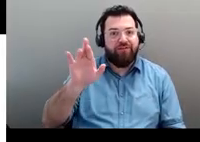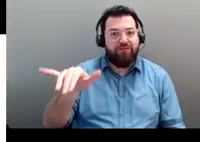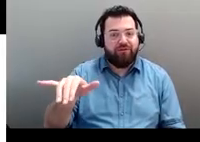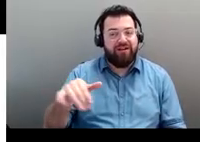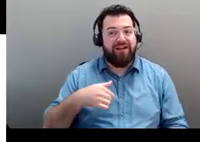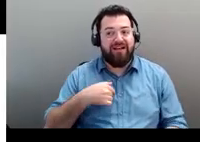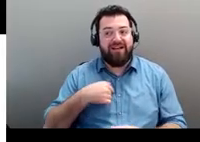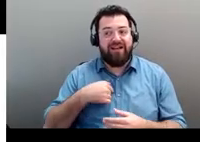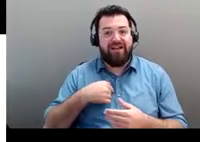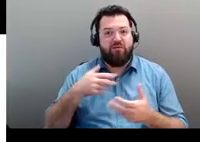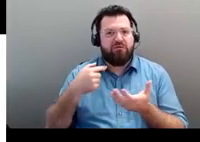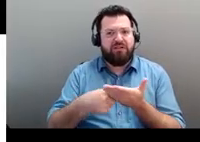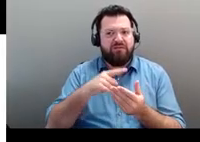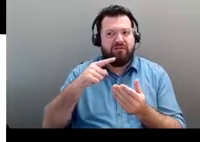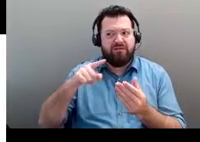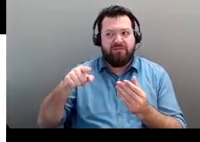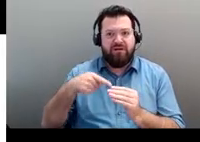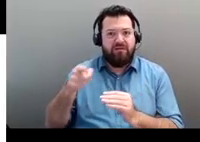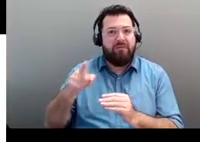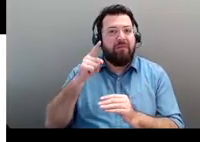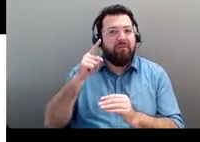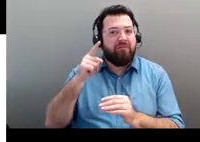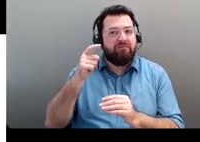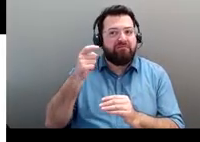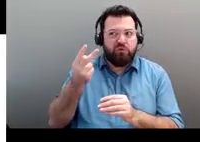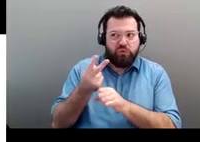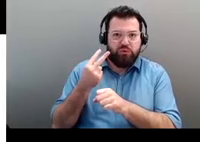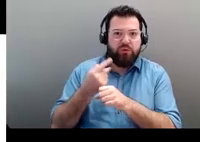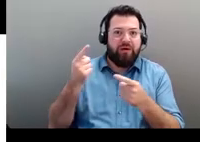winning banquet speech that he gave 2 years ago.